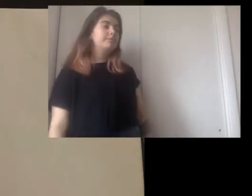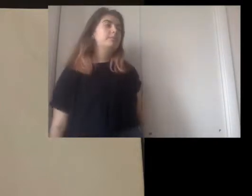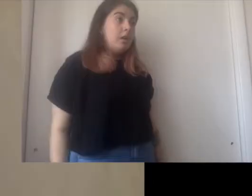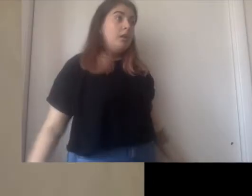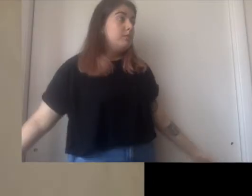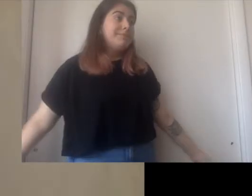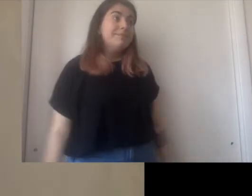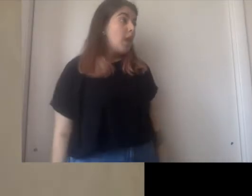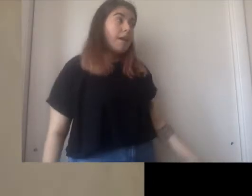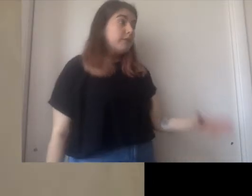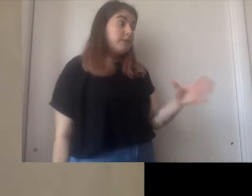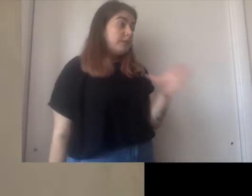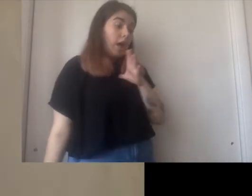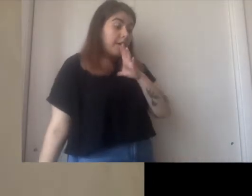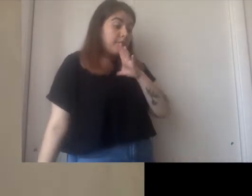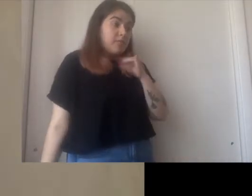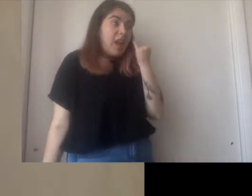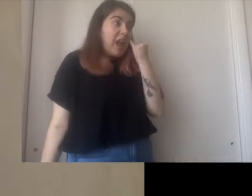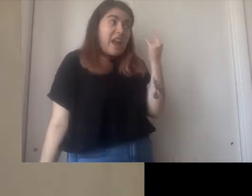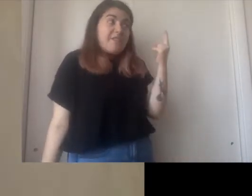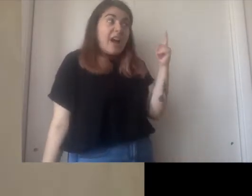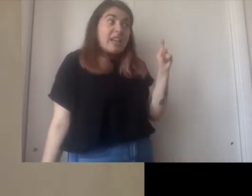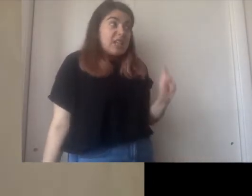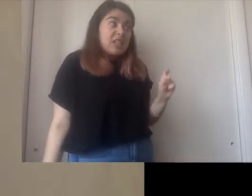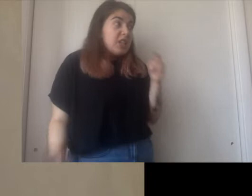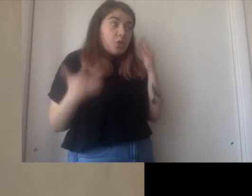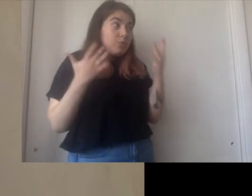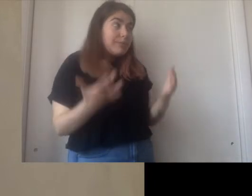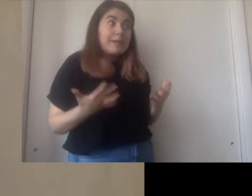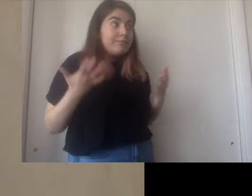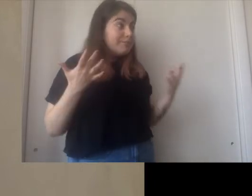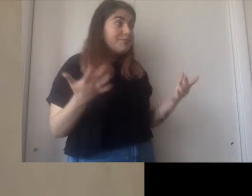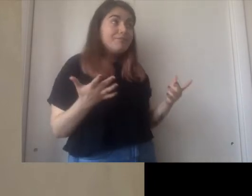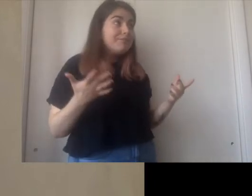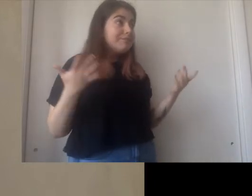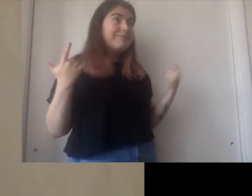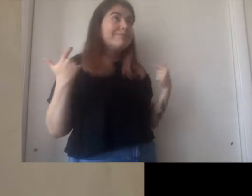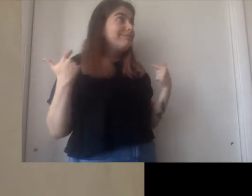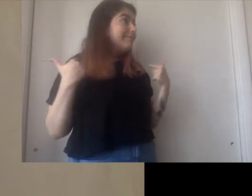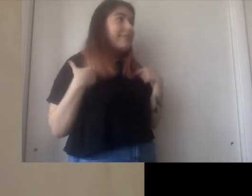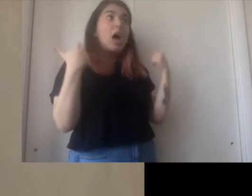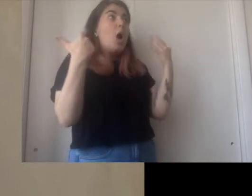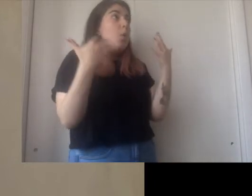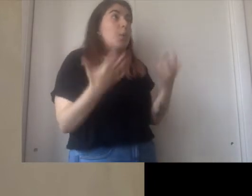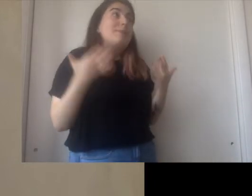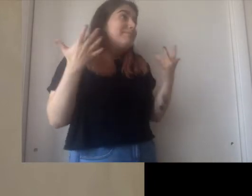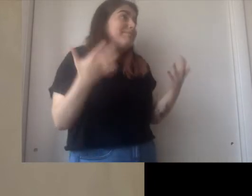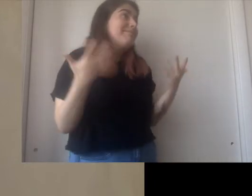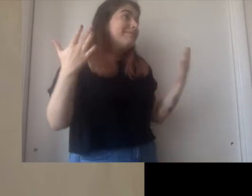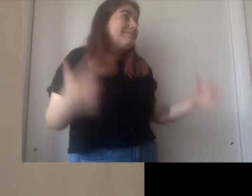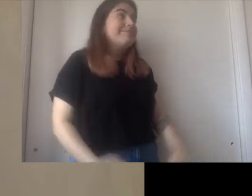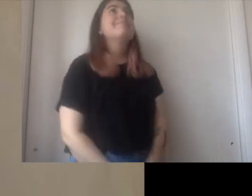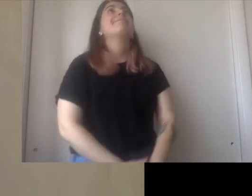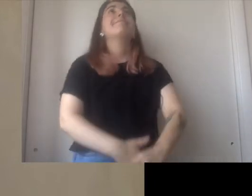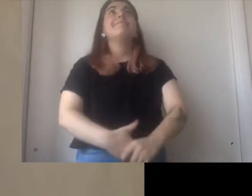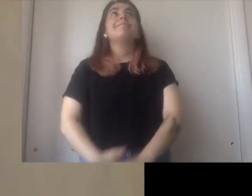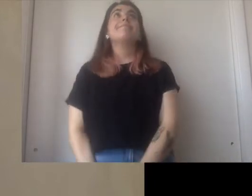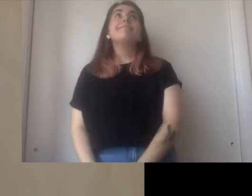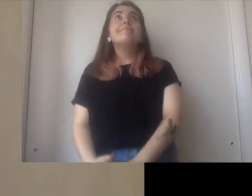Groan! Oh well. If I have to wait, I will wait.